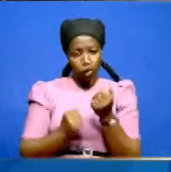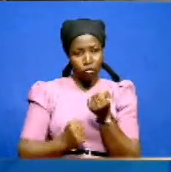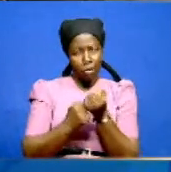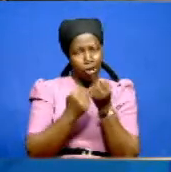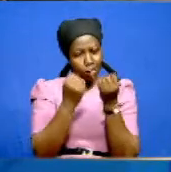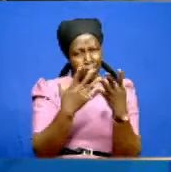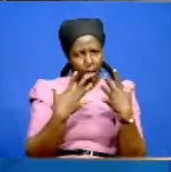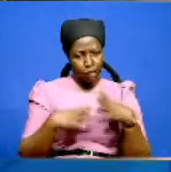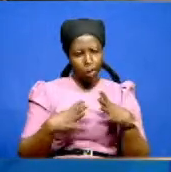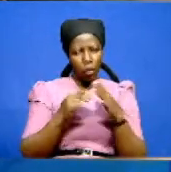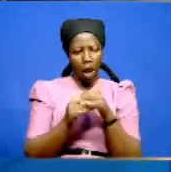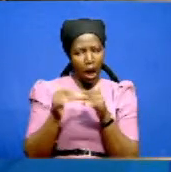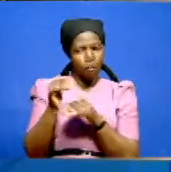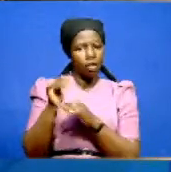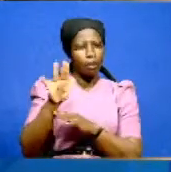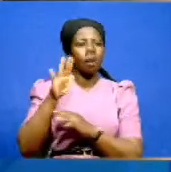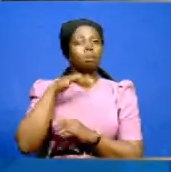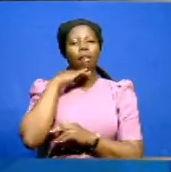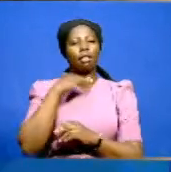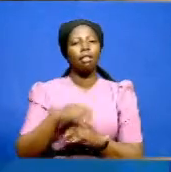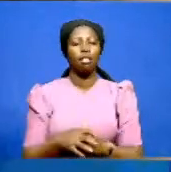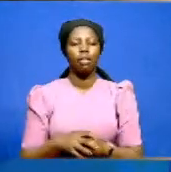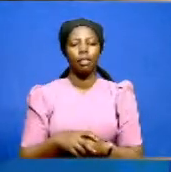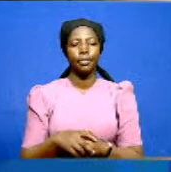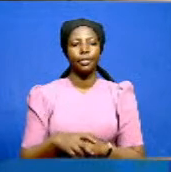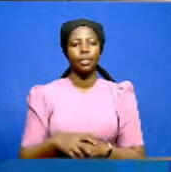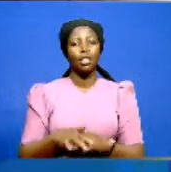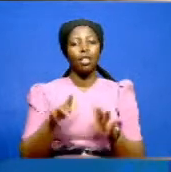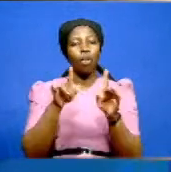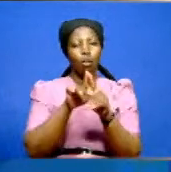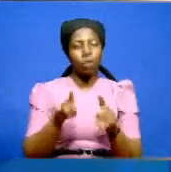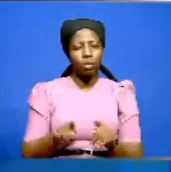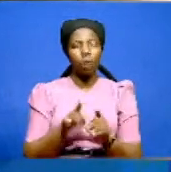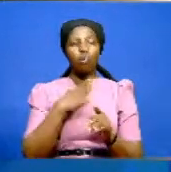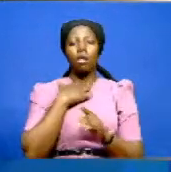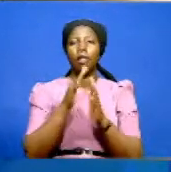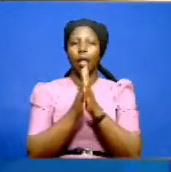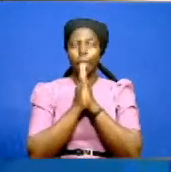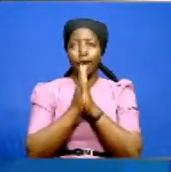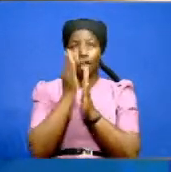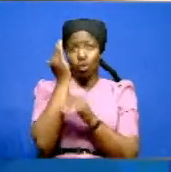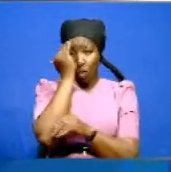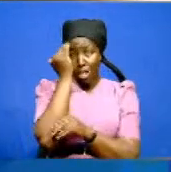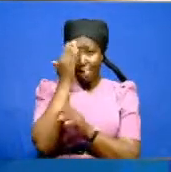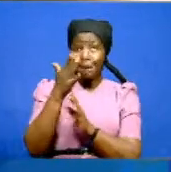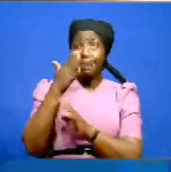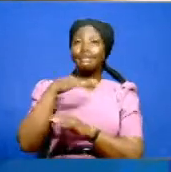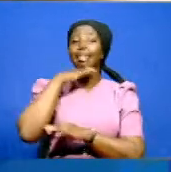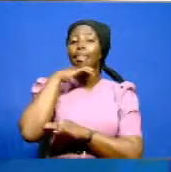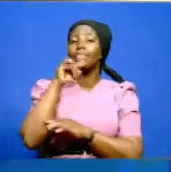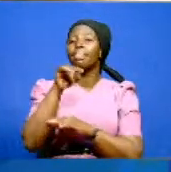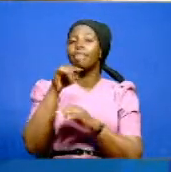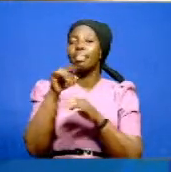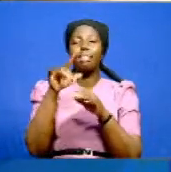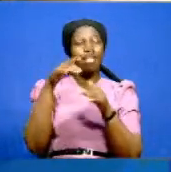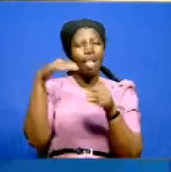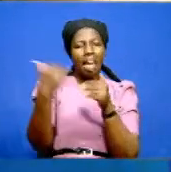is gone. We want so to pray, knowing that death is not the end of